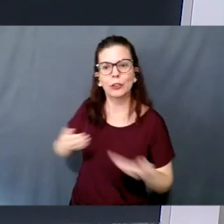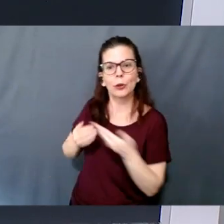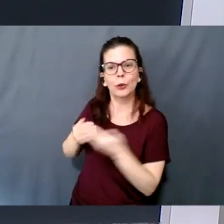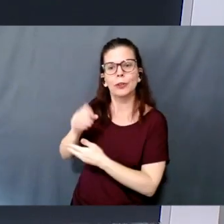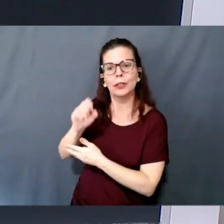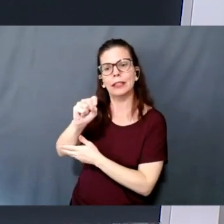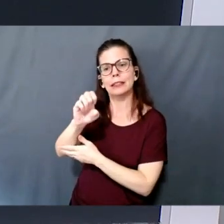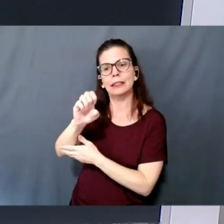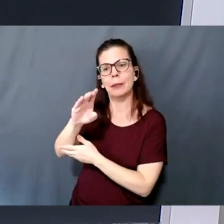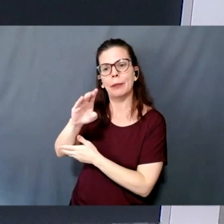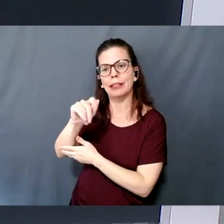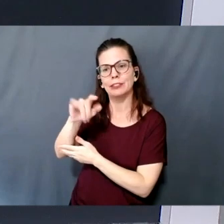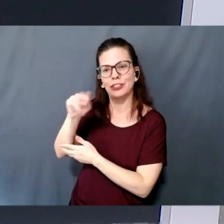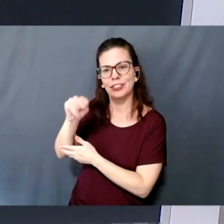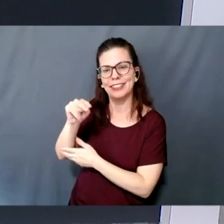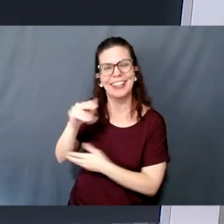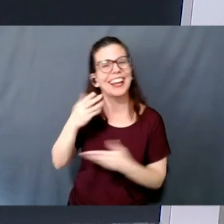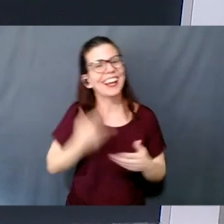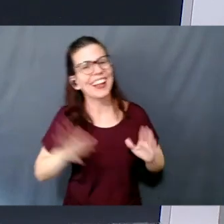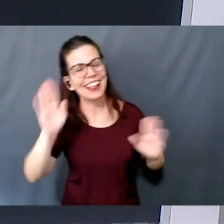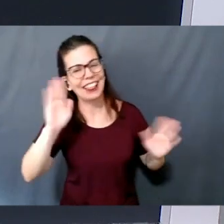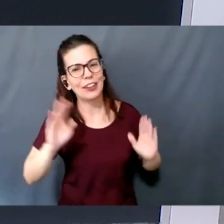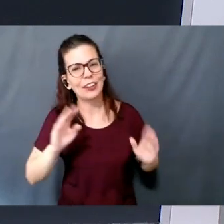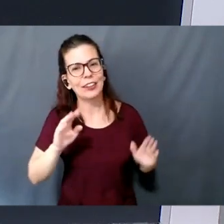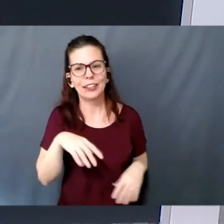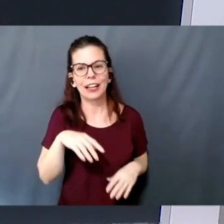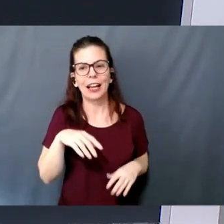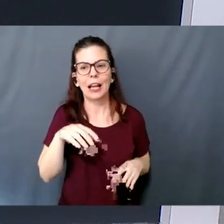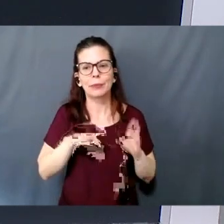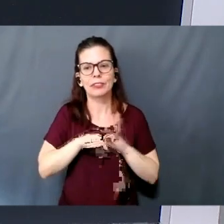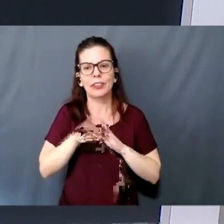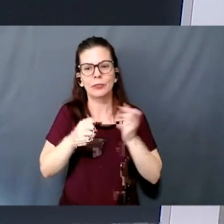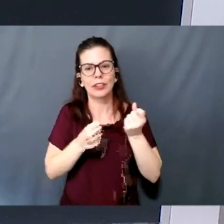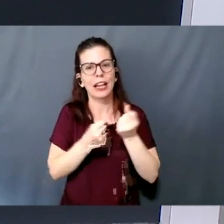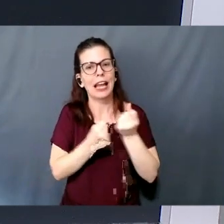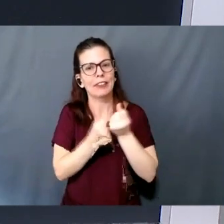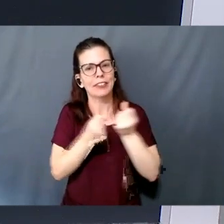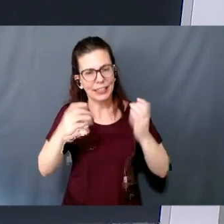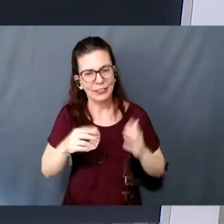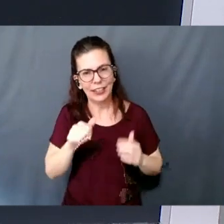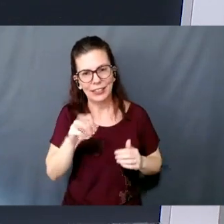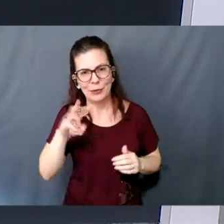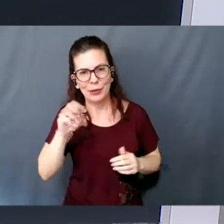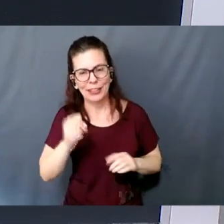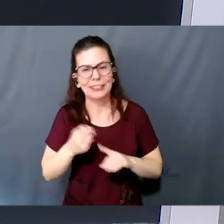So I'm Boaz Zinnemann, developer advocate from AWS, coming from Israel.